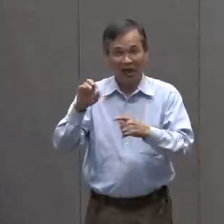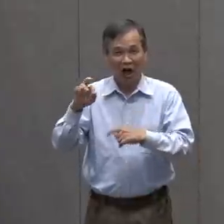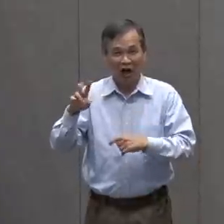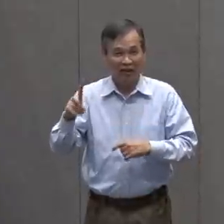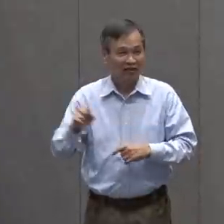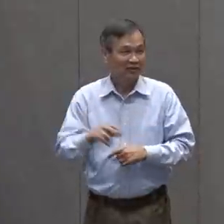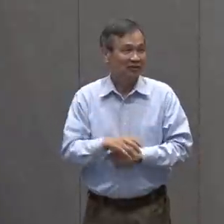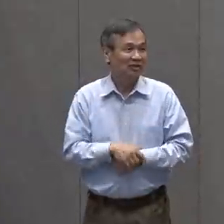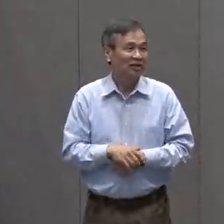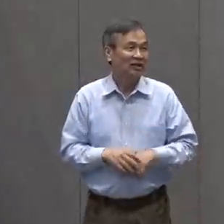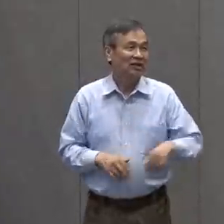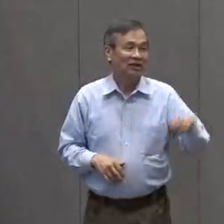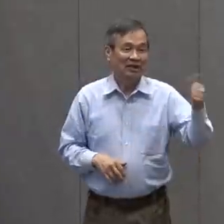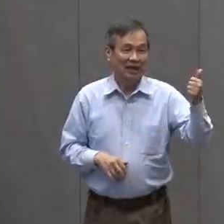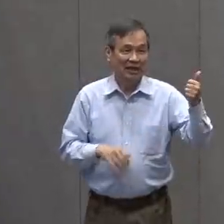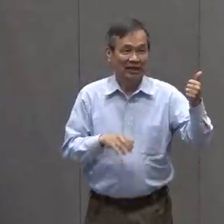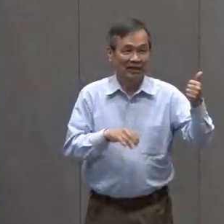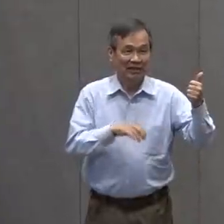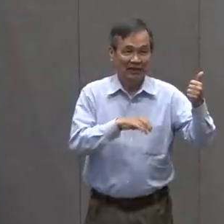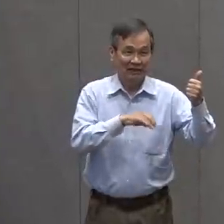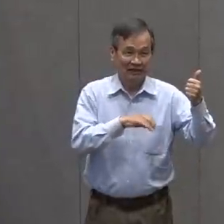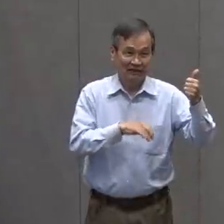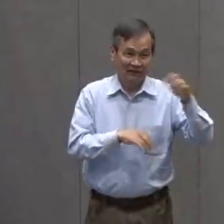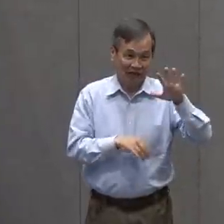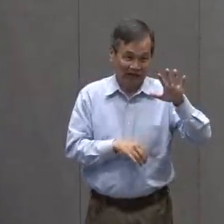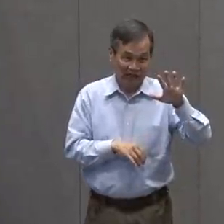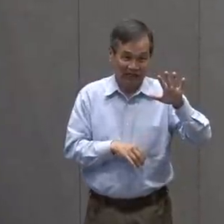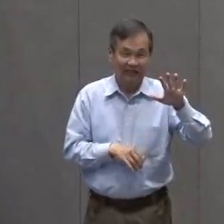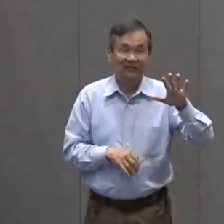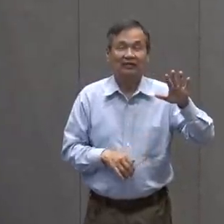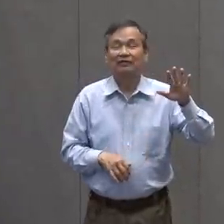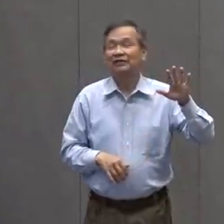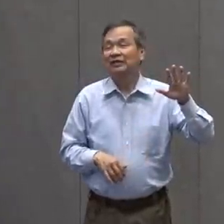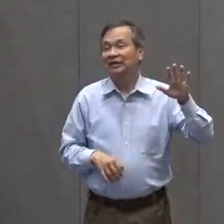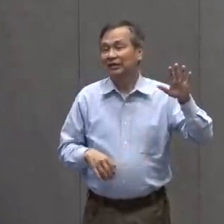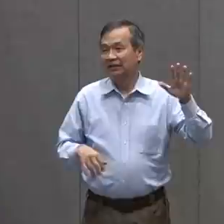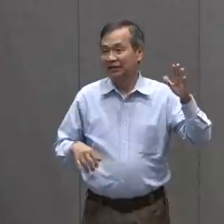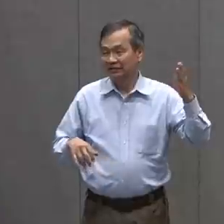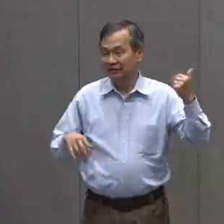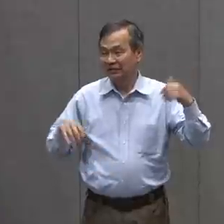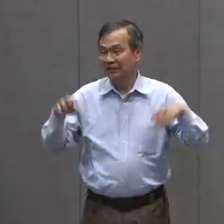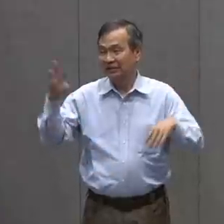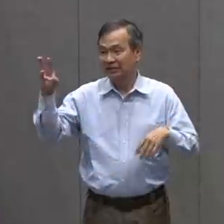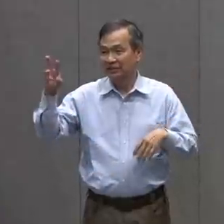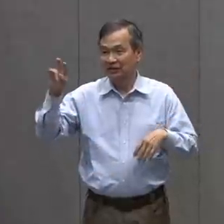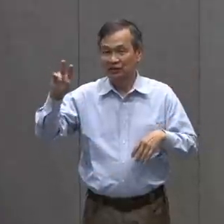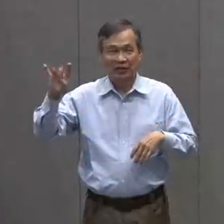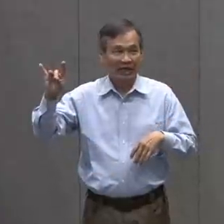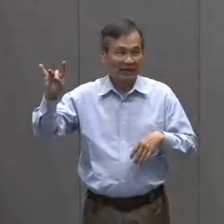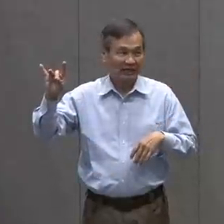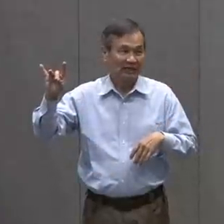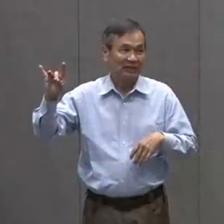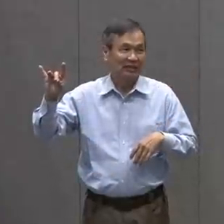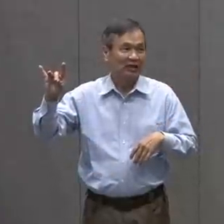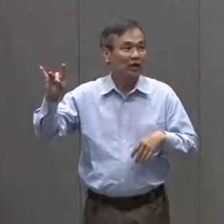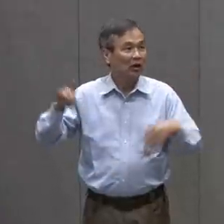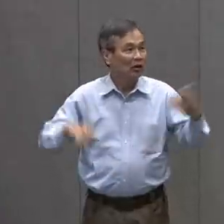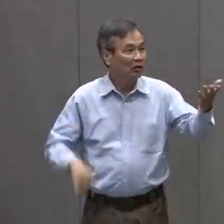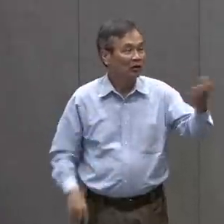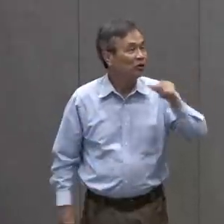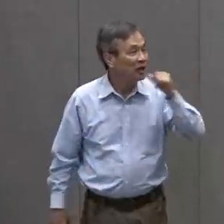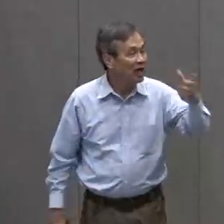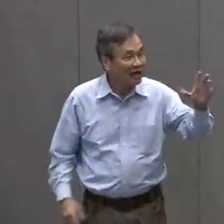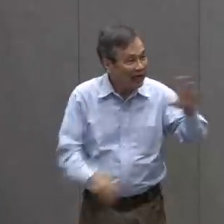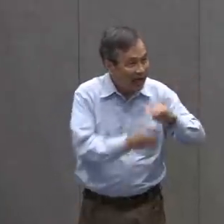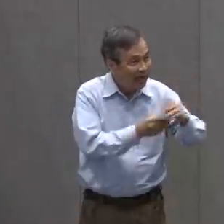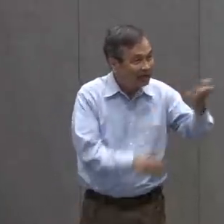I have a 10 and a 5. And I have a 6 and a 2, 8. All right. Oh, wait. Thank you. A 10 and a, wait.